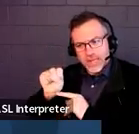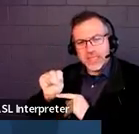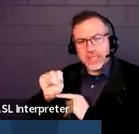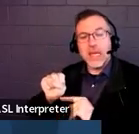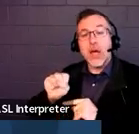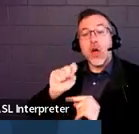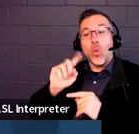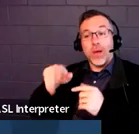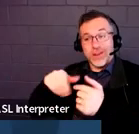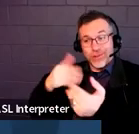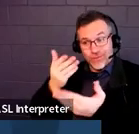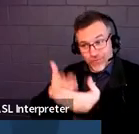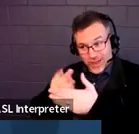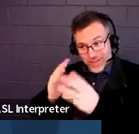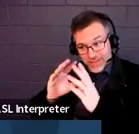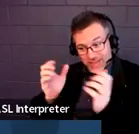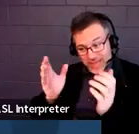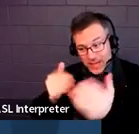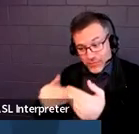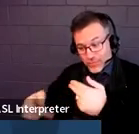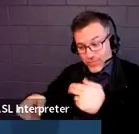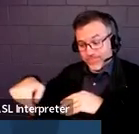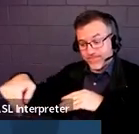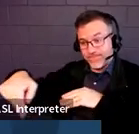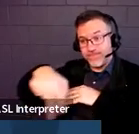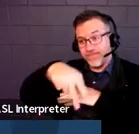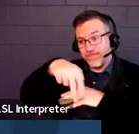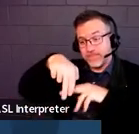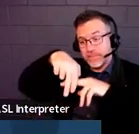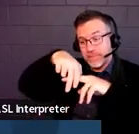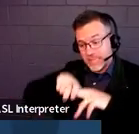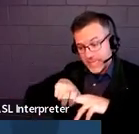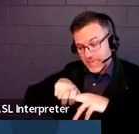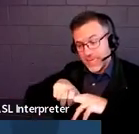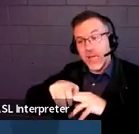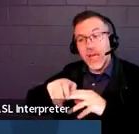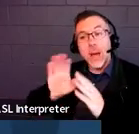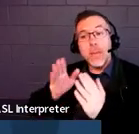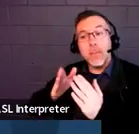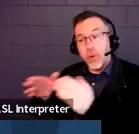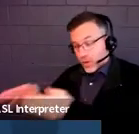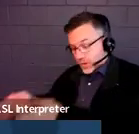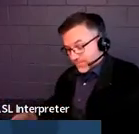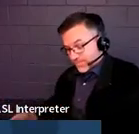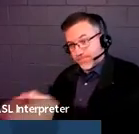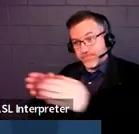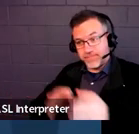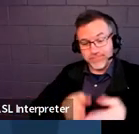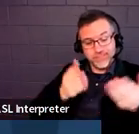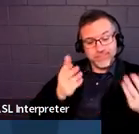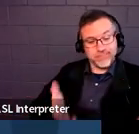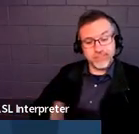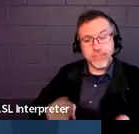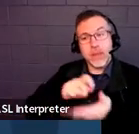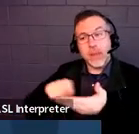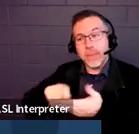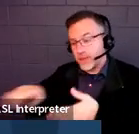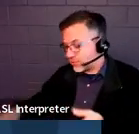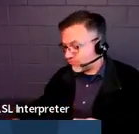out, they have their book, that there's a structured way that the class or the